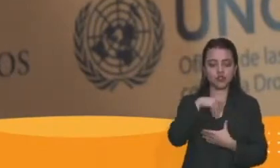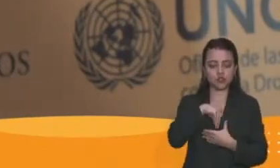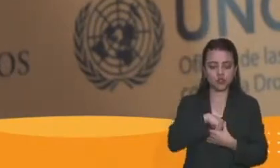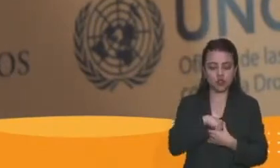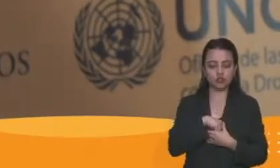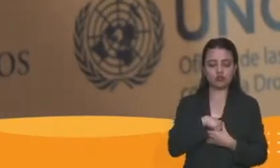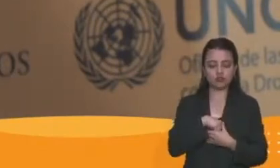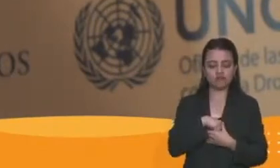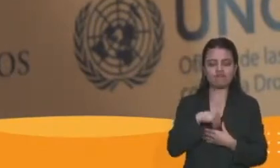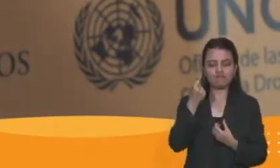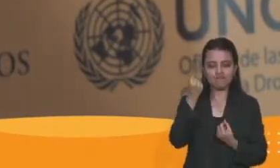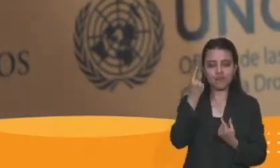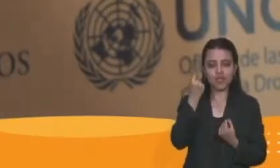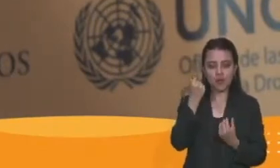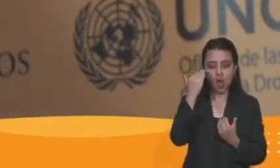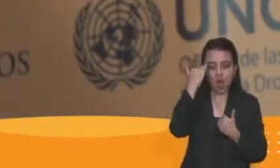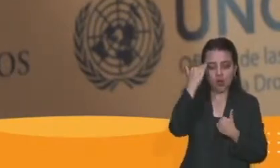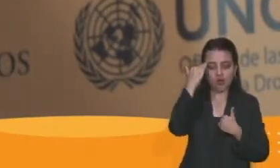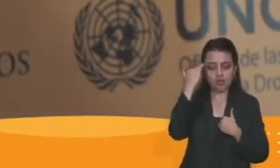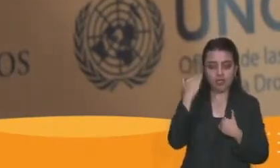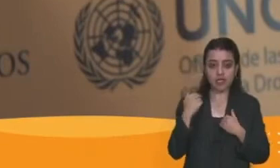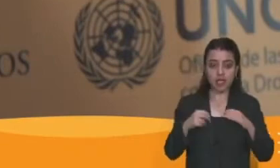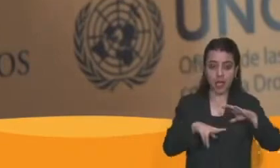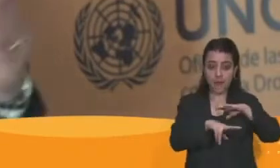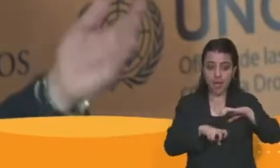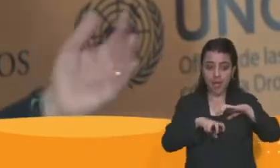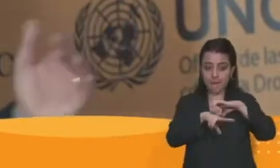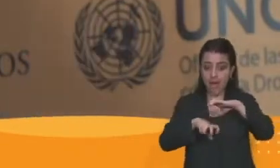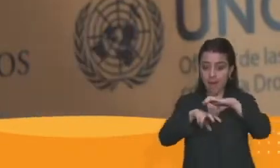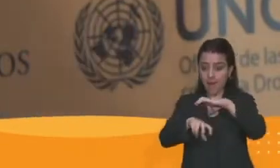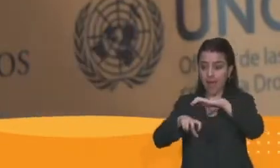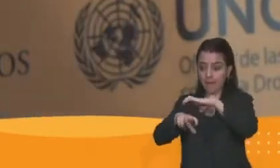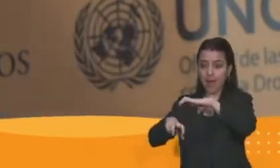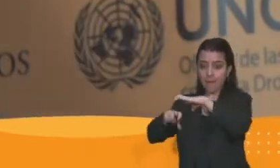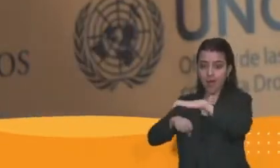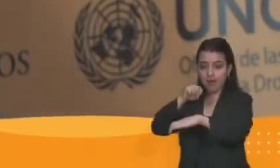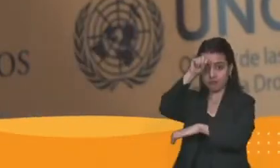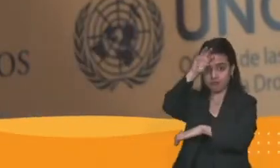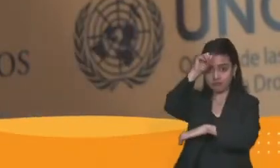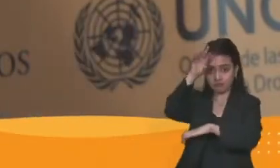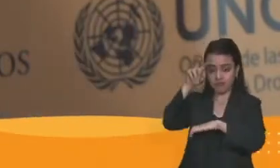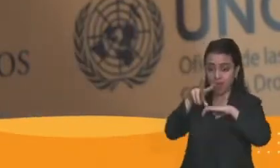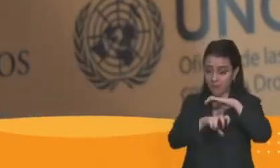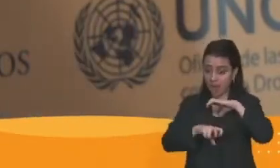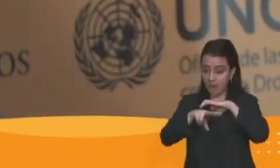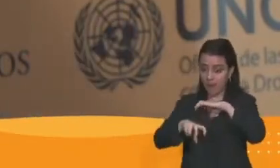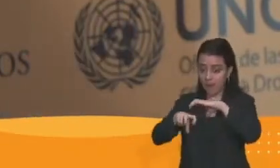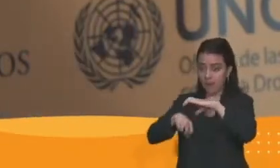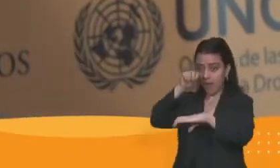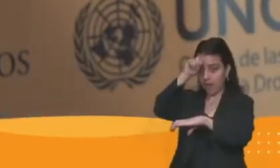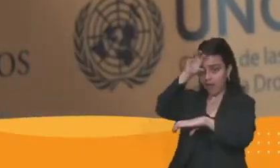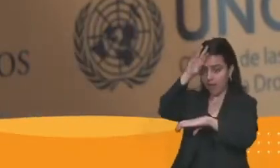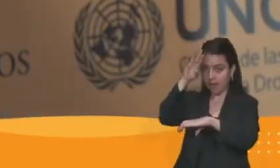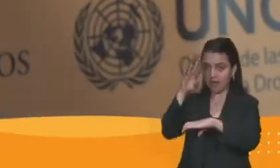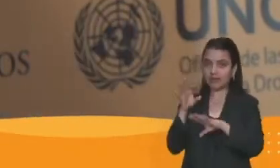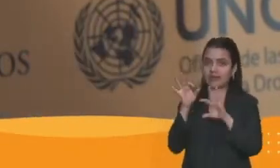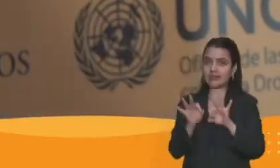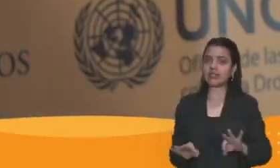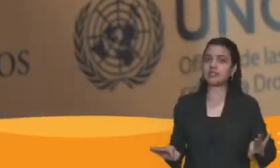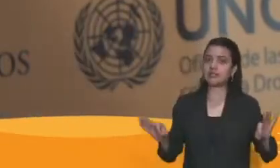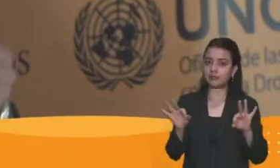can advance in the fight against this problem that is the illicit gold mining that has a lot